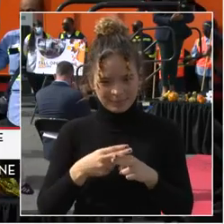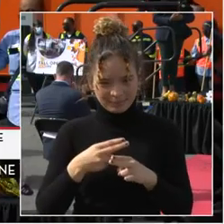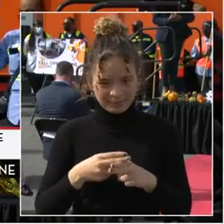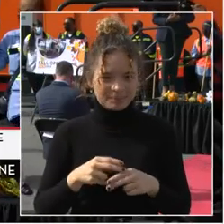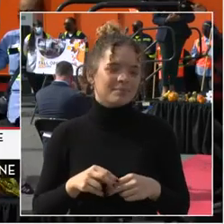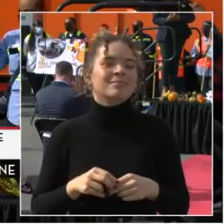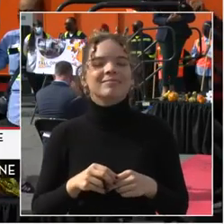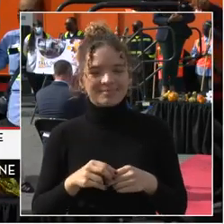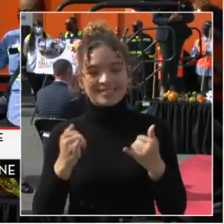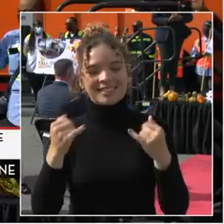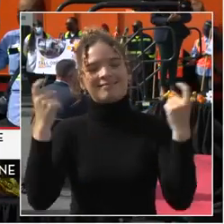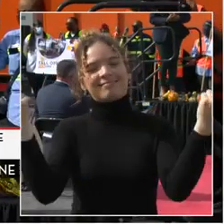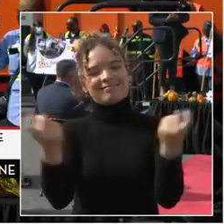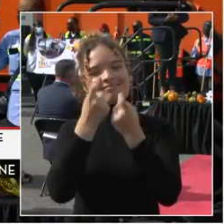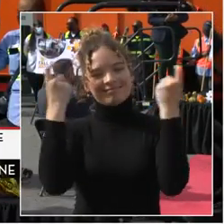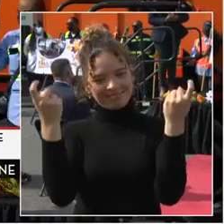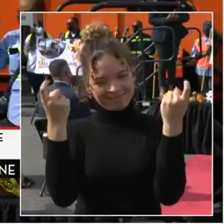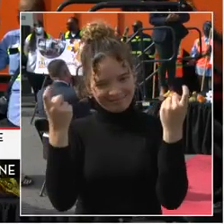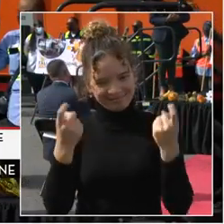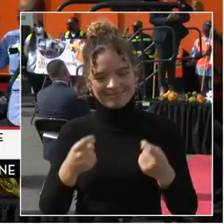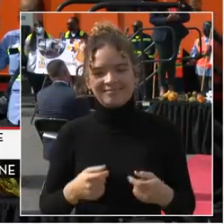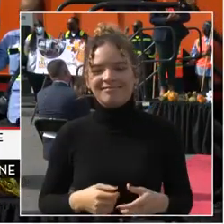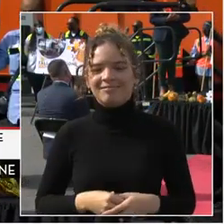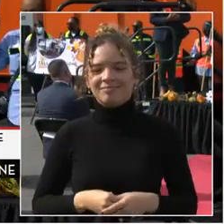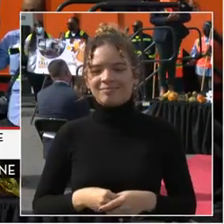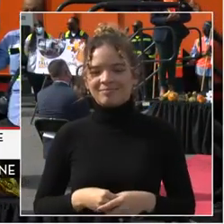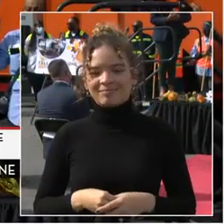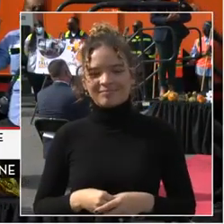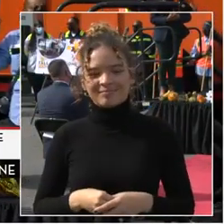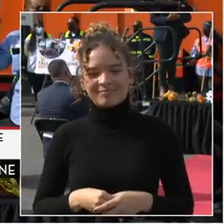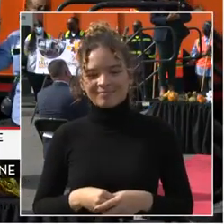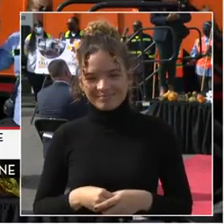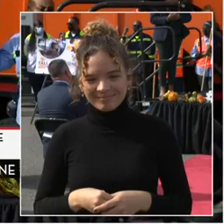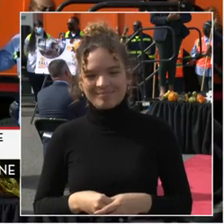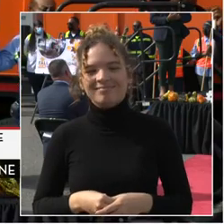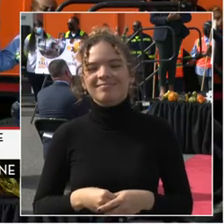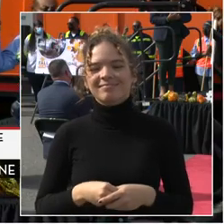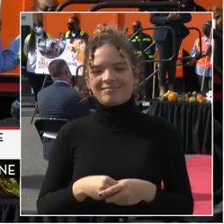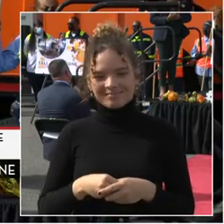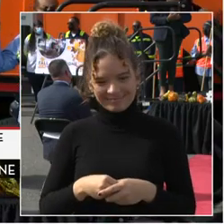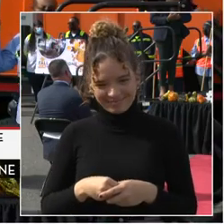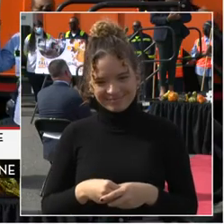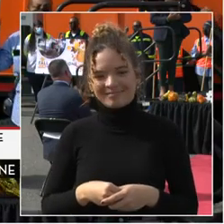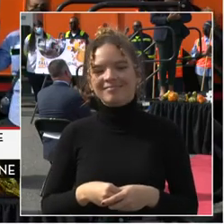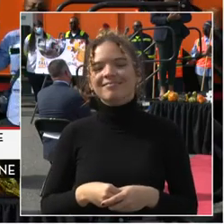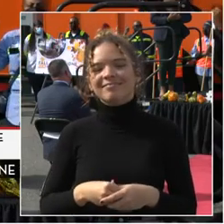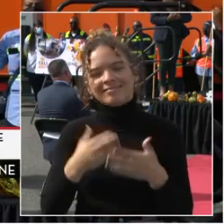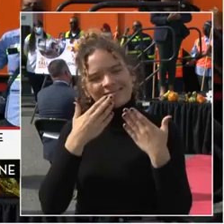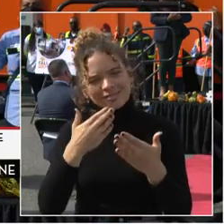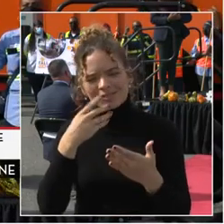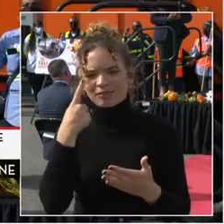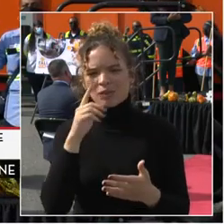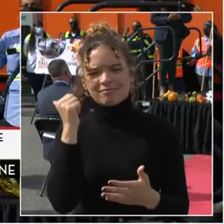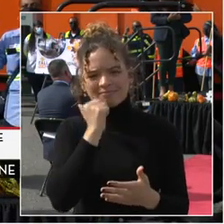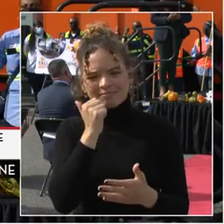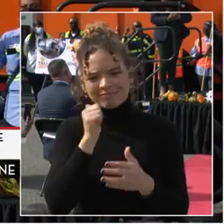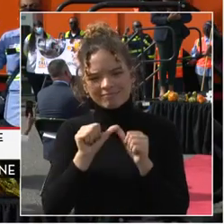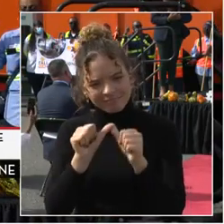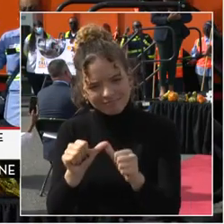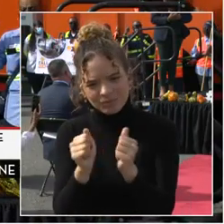little ones, for everything you do every single day on behalf of our children. Thank you. And Ms. Foster,